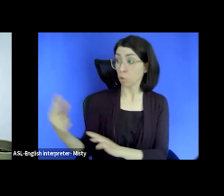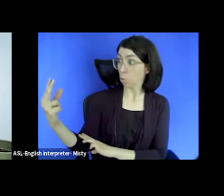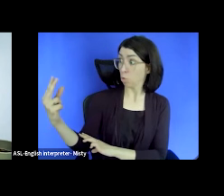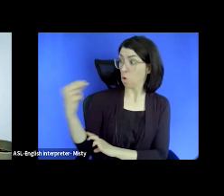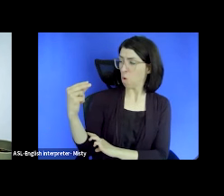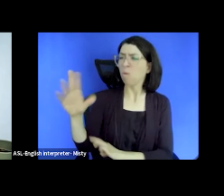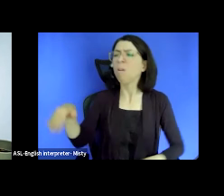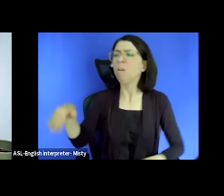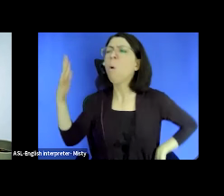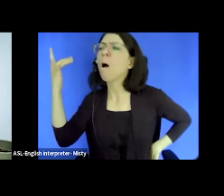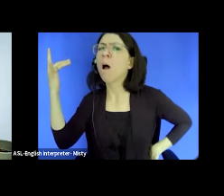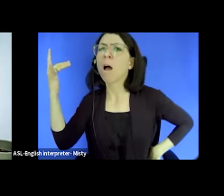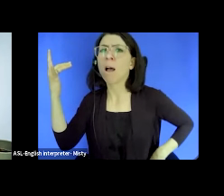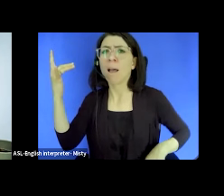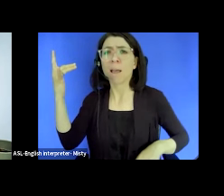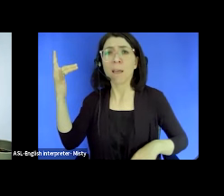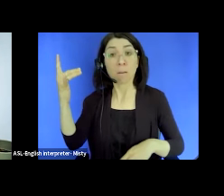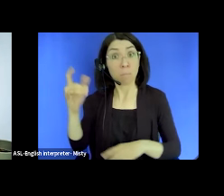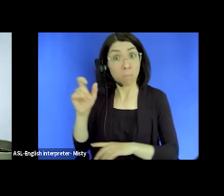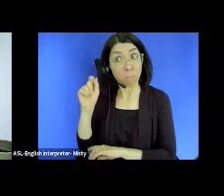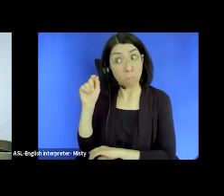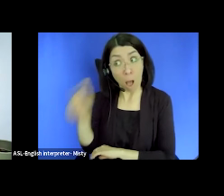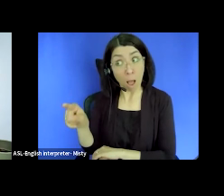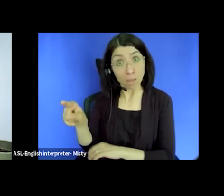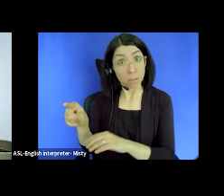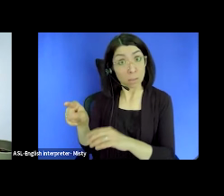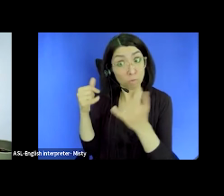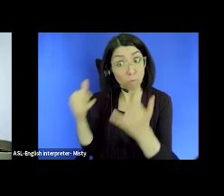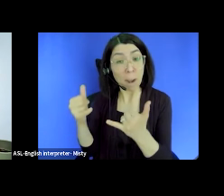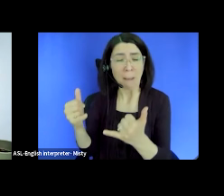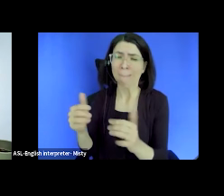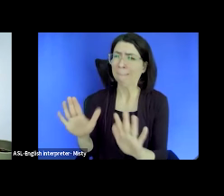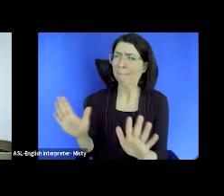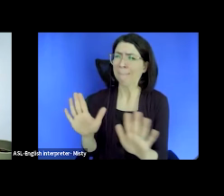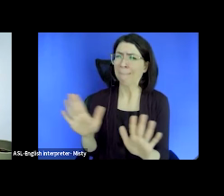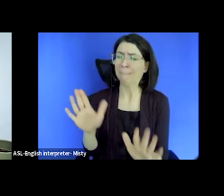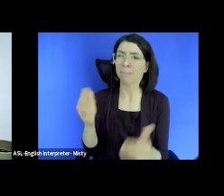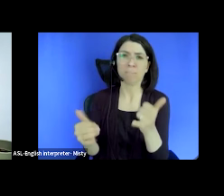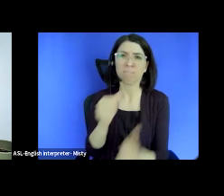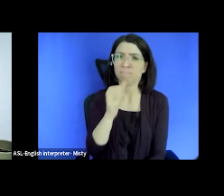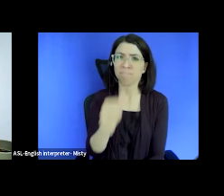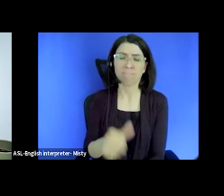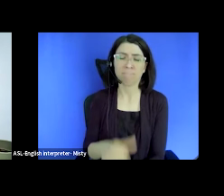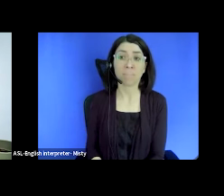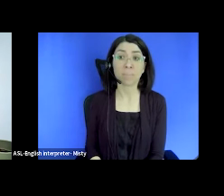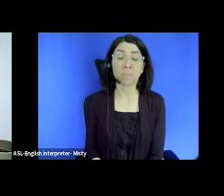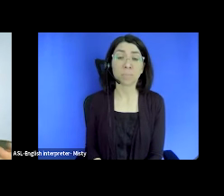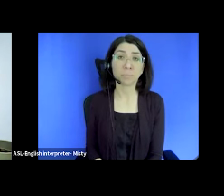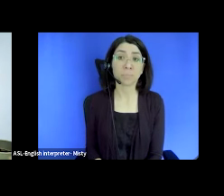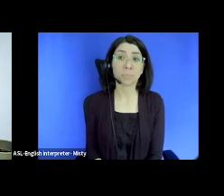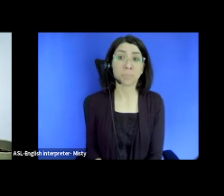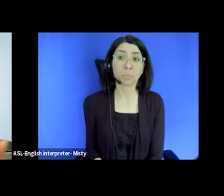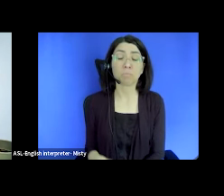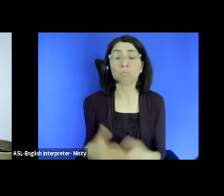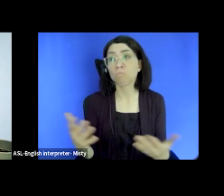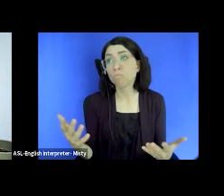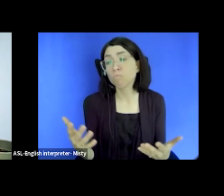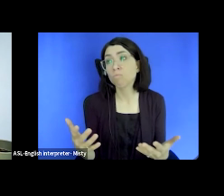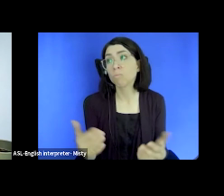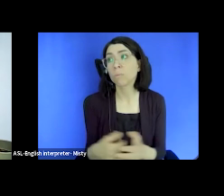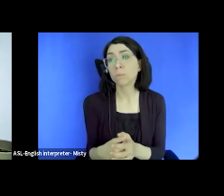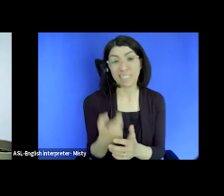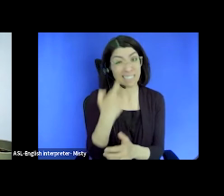right away. So yeah, you're absolutely right. So, making that distinction. So perhaps you do have the time to go to the mall, if we look at